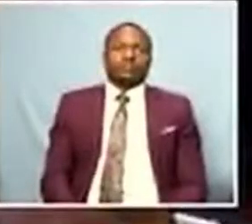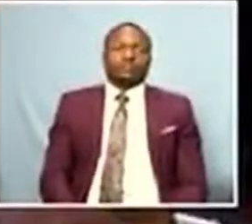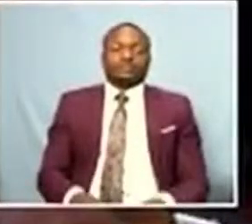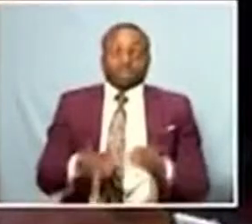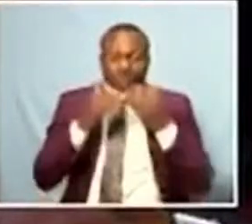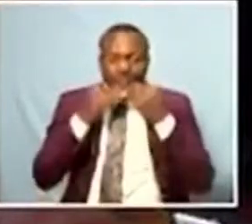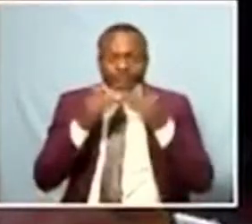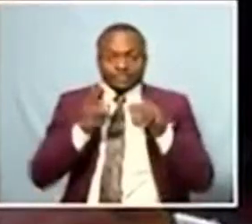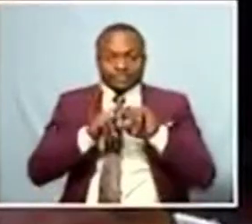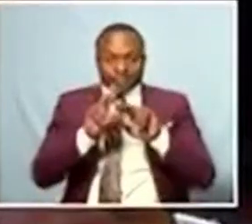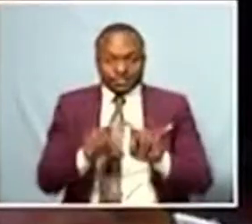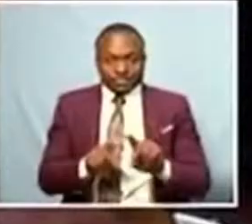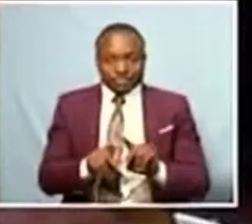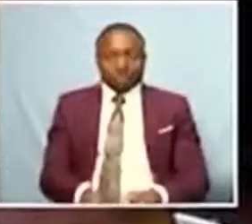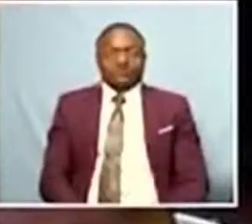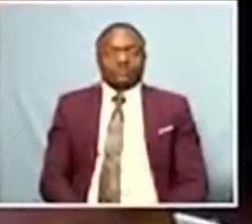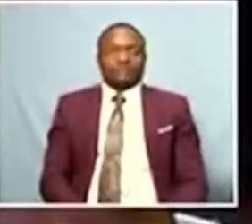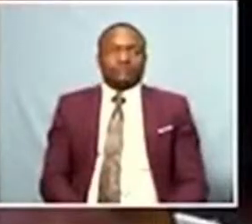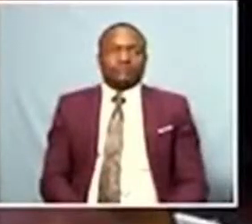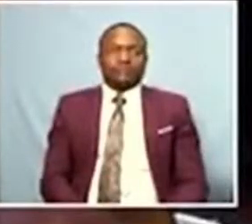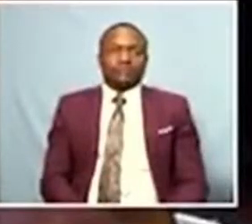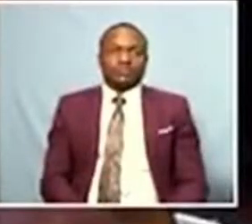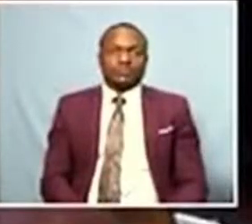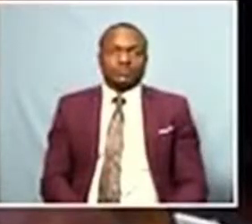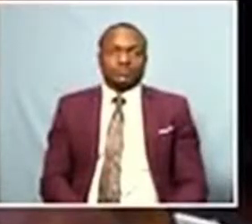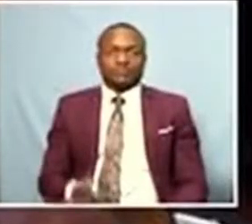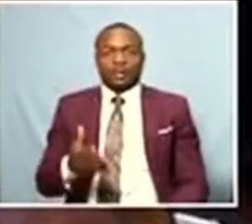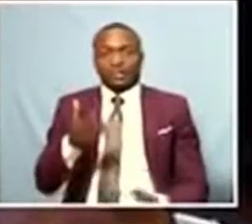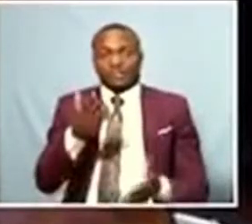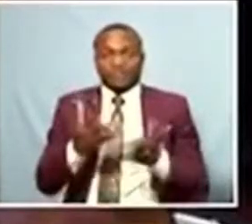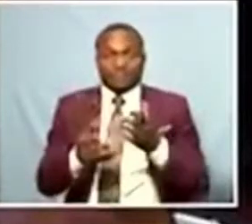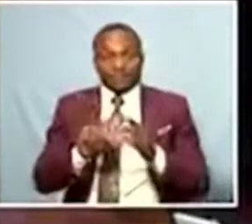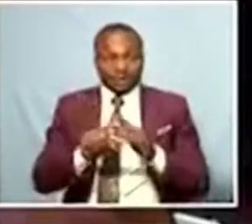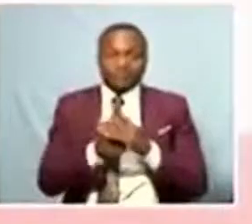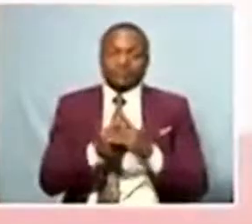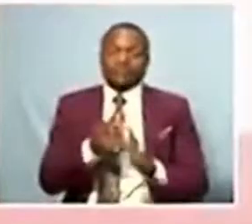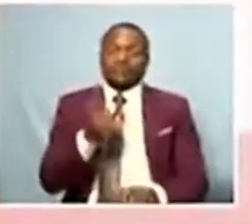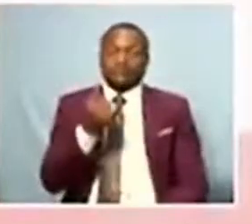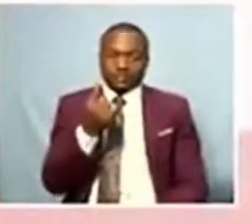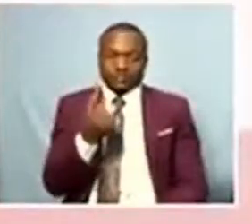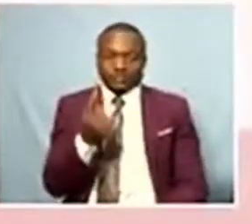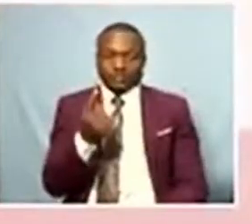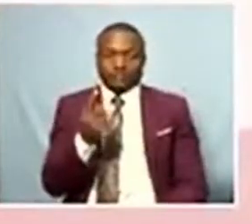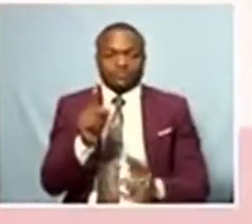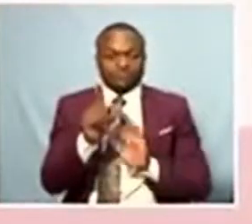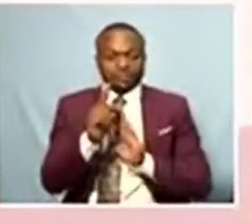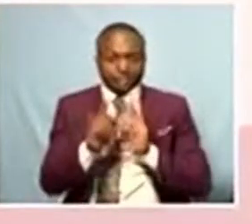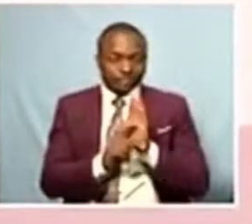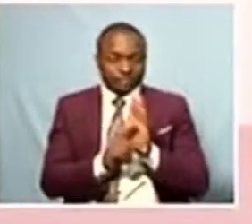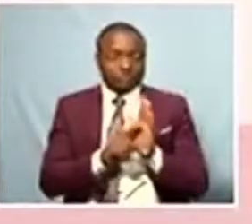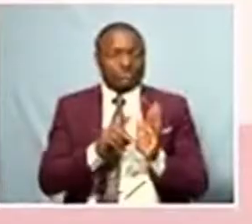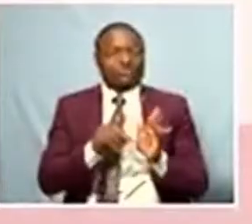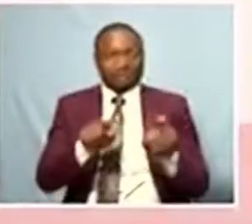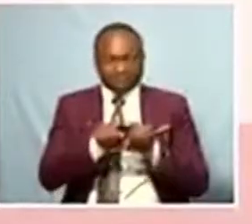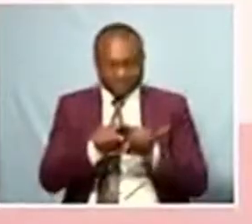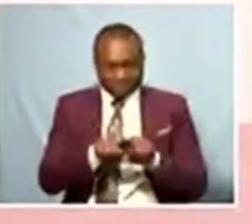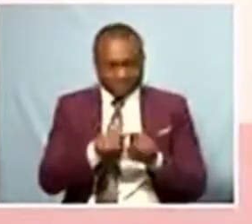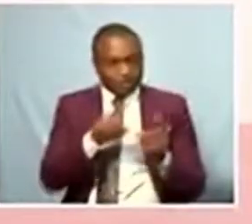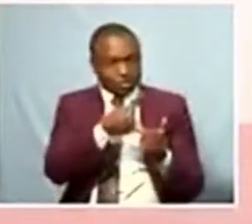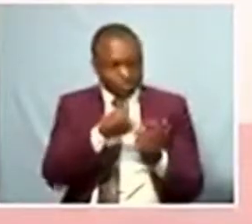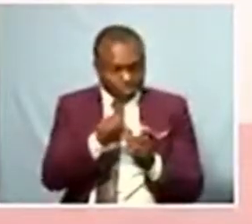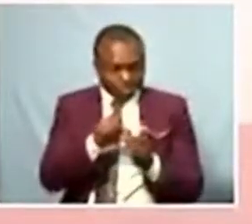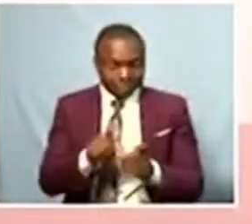Thank you, Honorable Chairperson. Maybe begin with the one on the principle of reciprocity